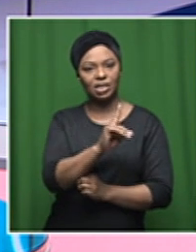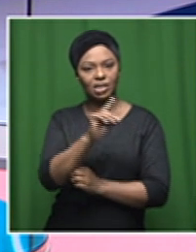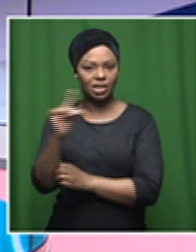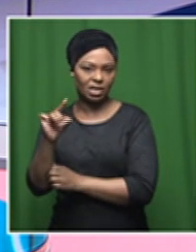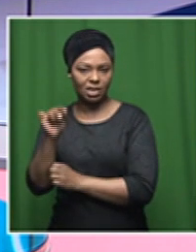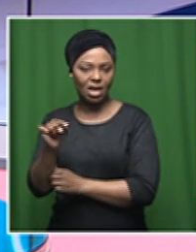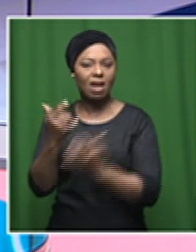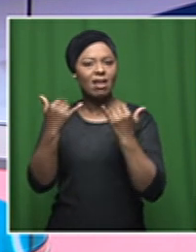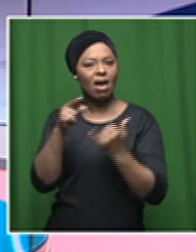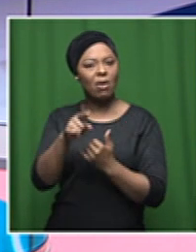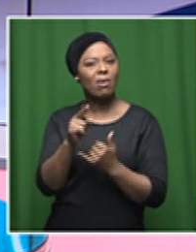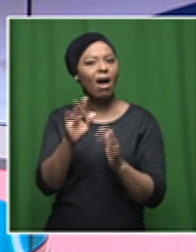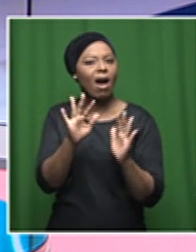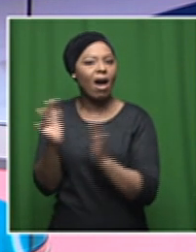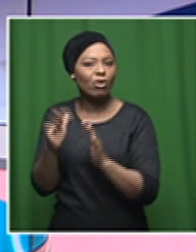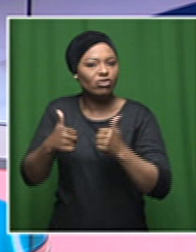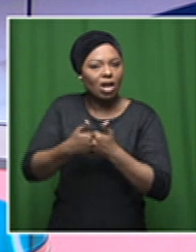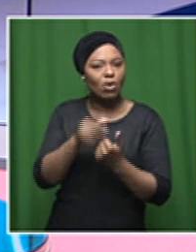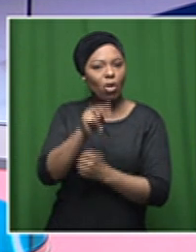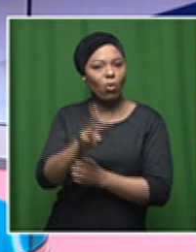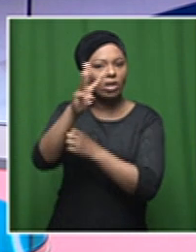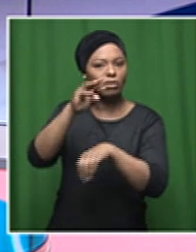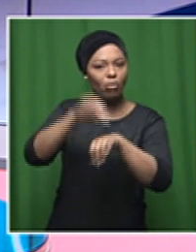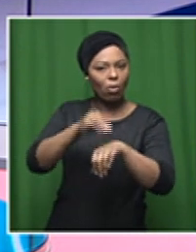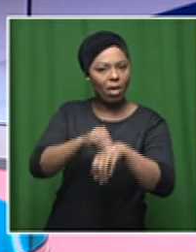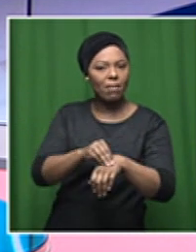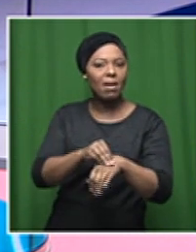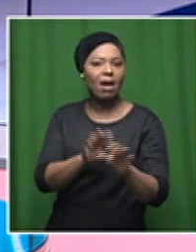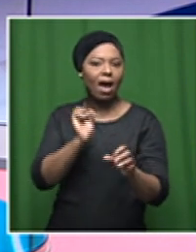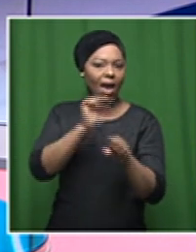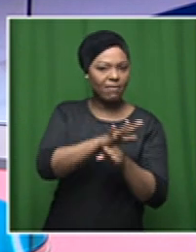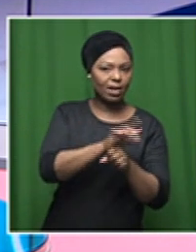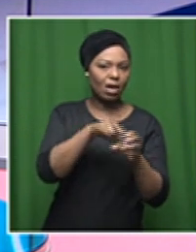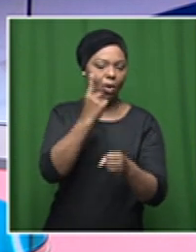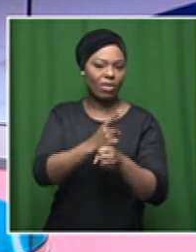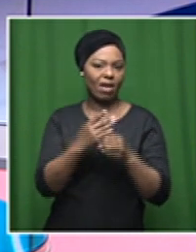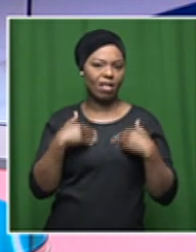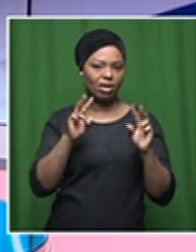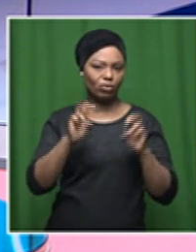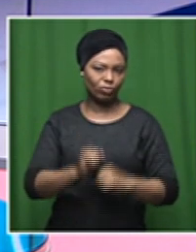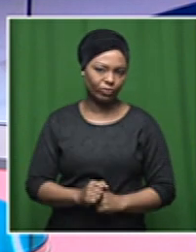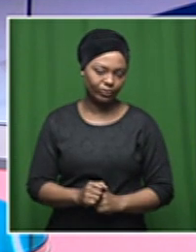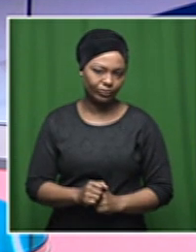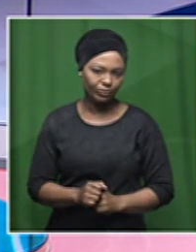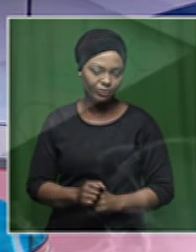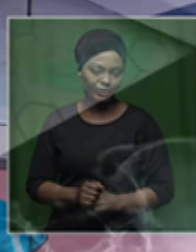Health about how these challenges of the Northwest and other provinces affect the Gauteng healthcare system.